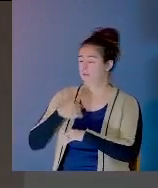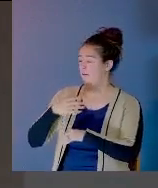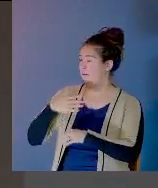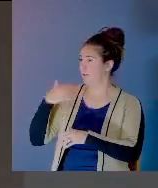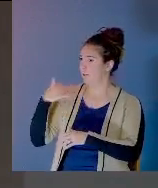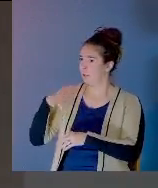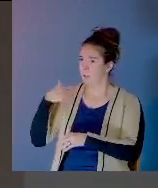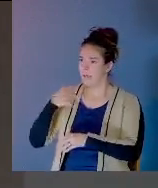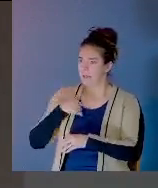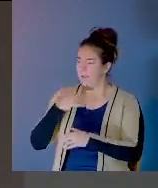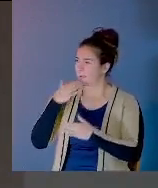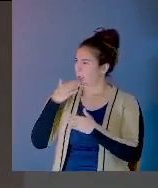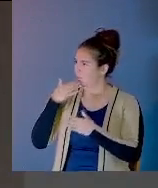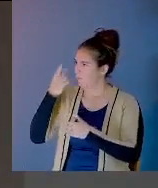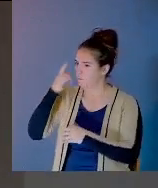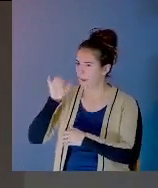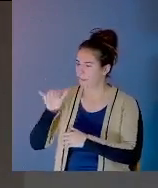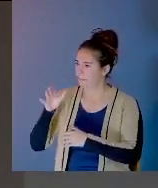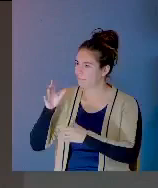because